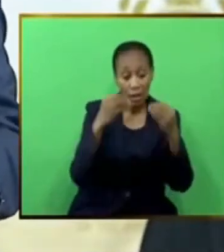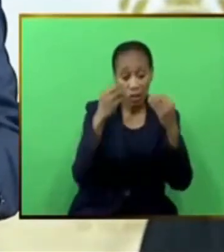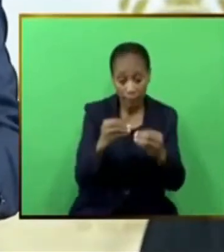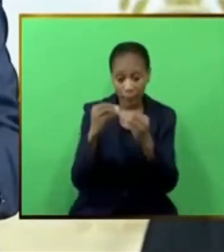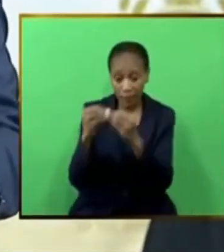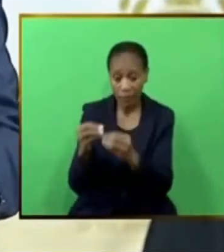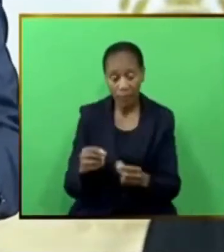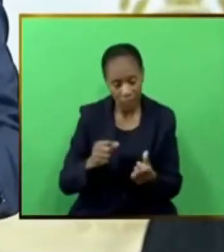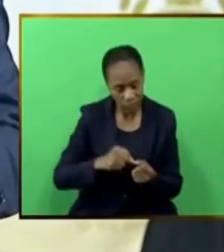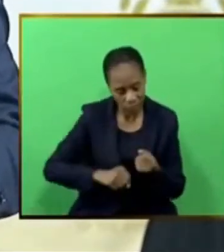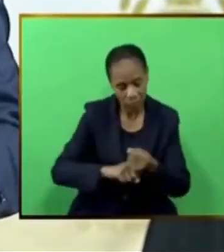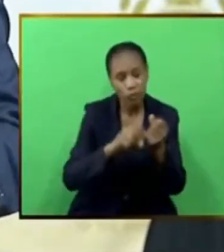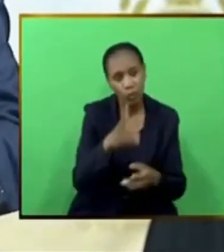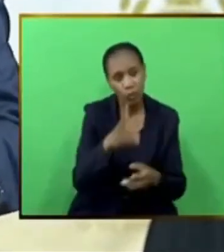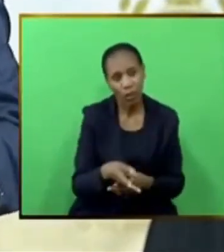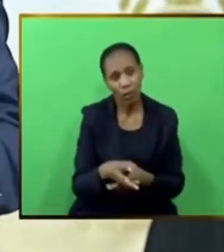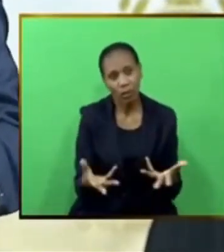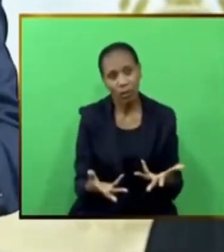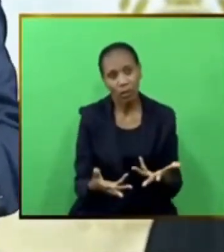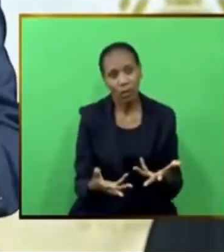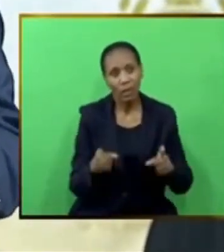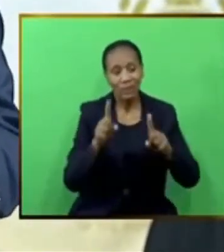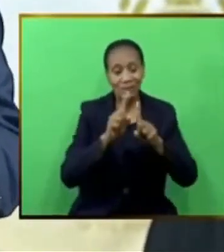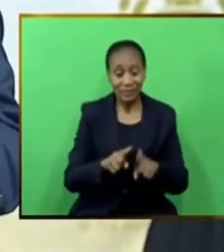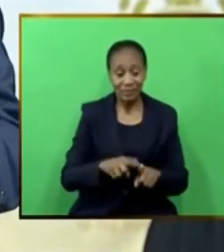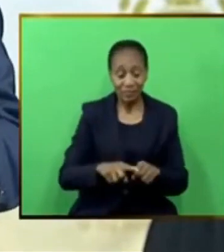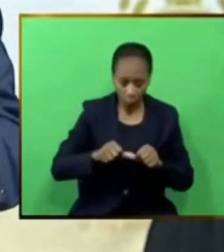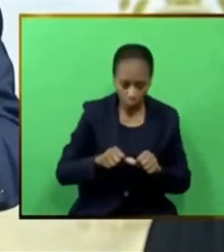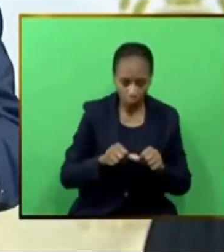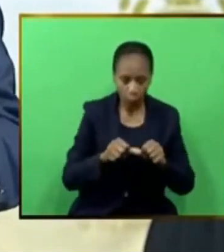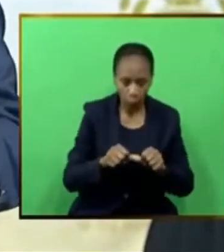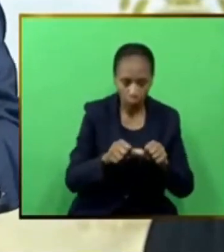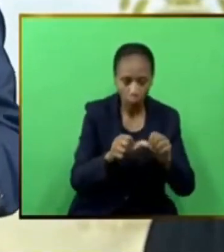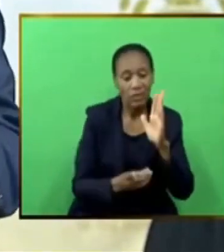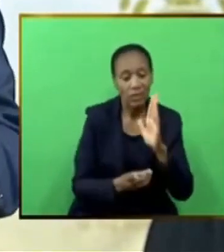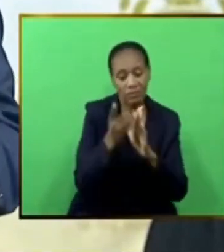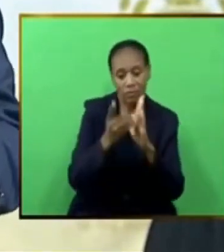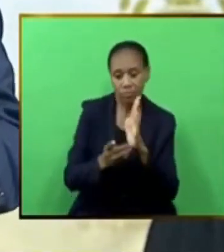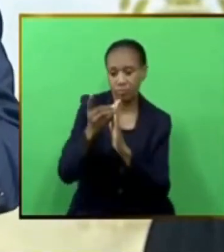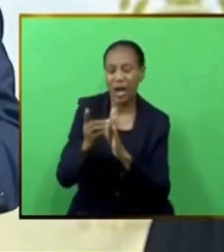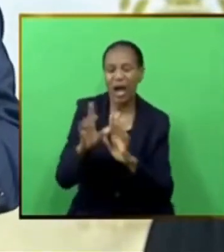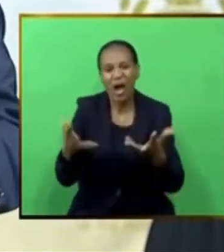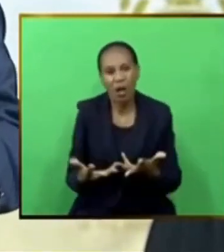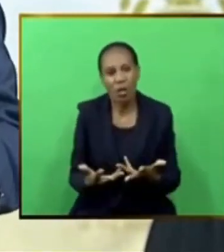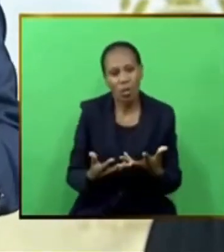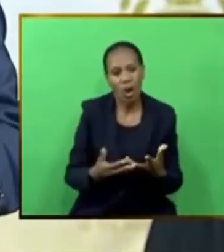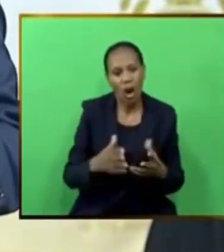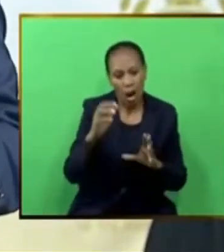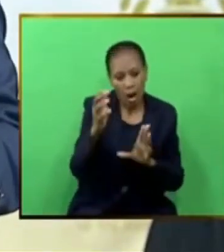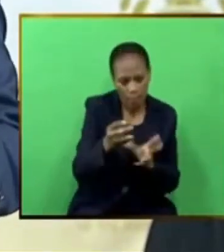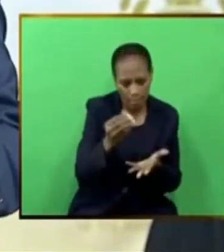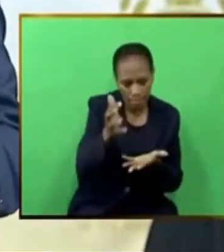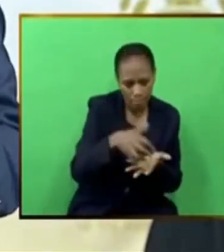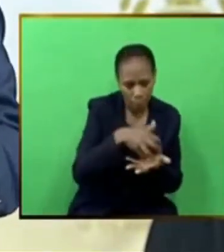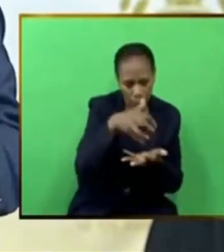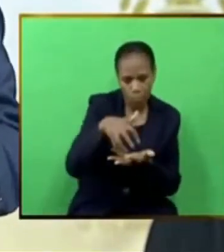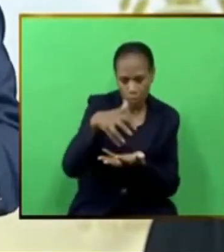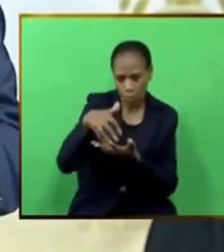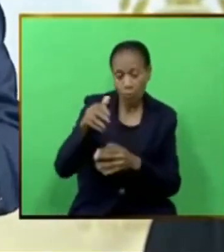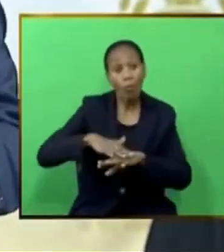through designation and measures for sustainable development, labor absorption, and enterprise